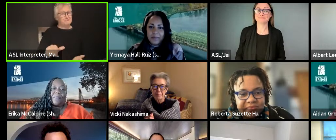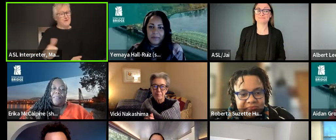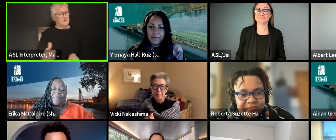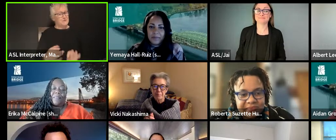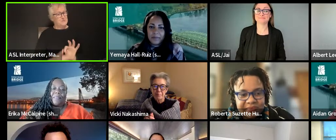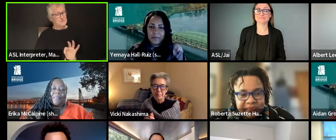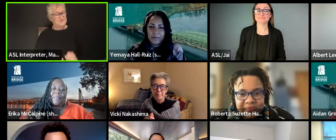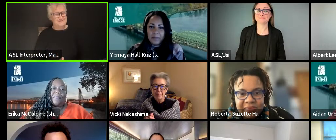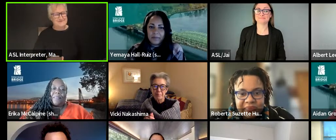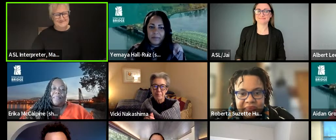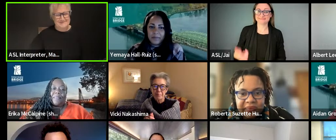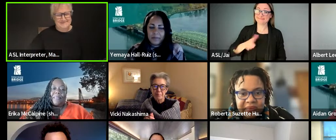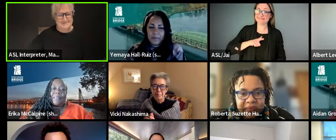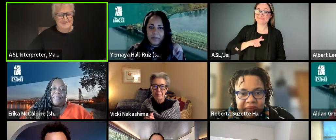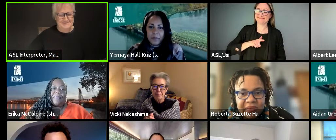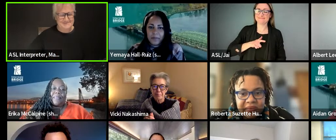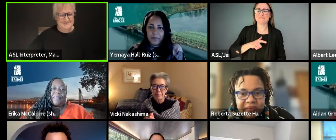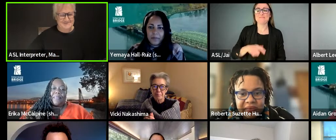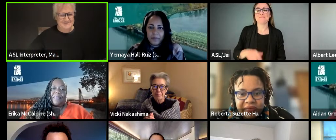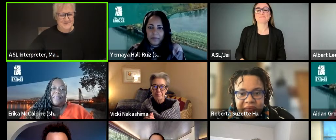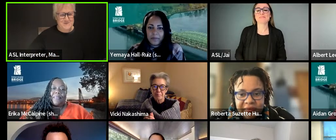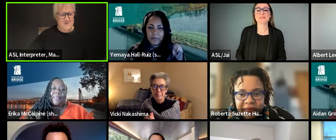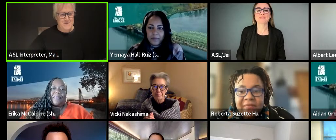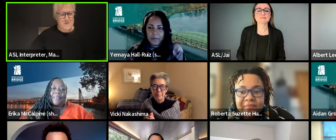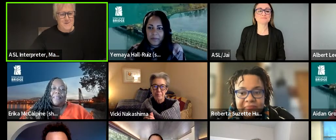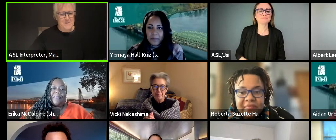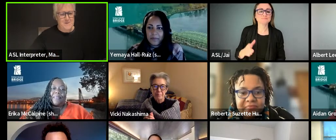gone. Is it Shania?